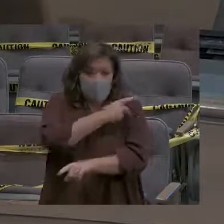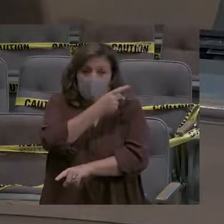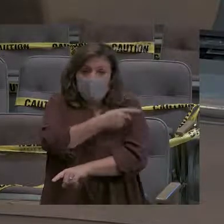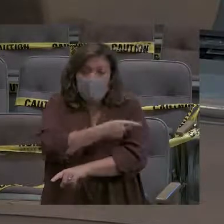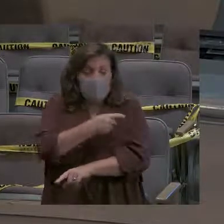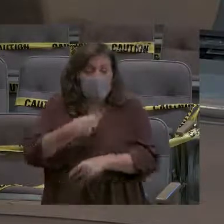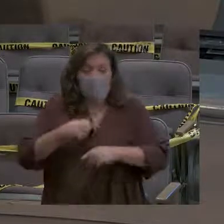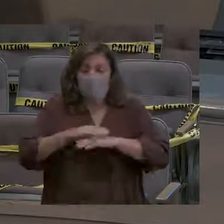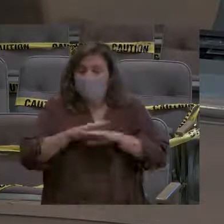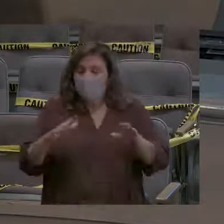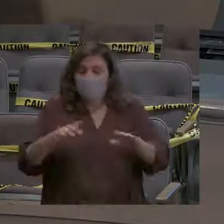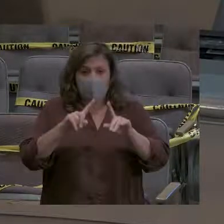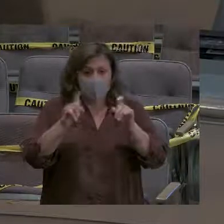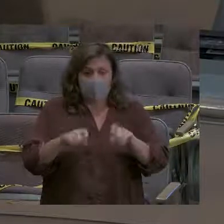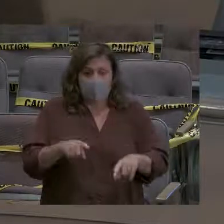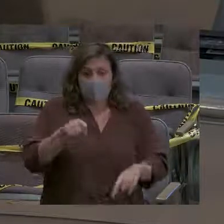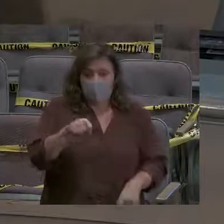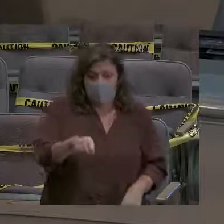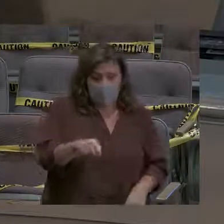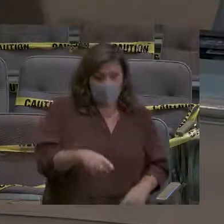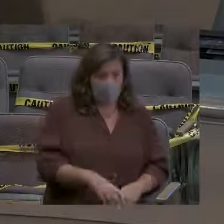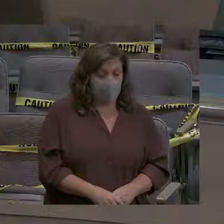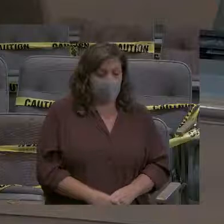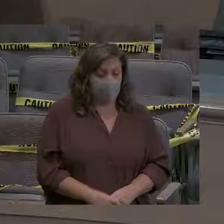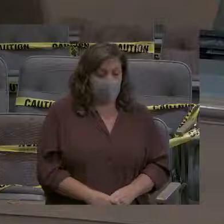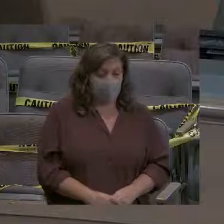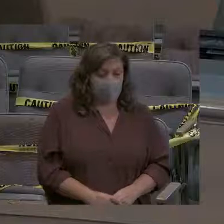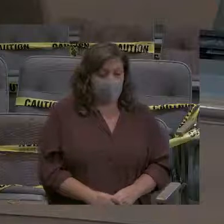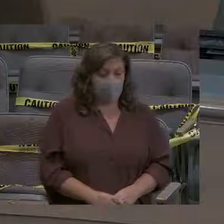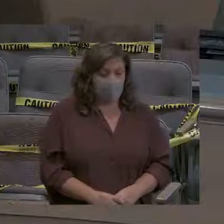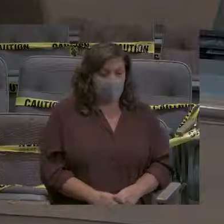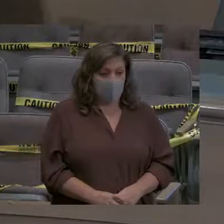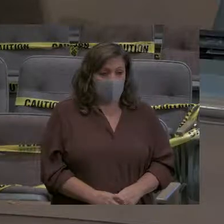patient. That patient is